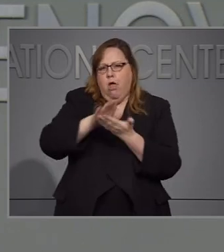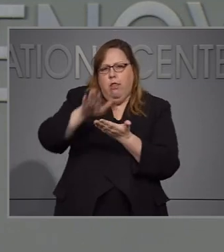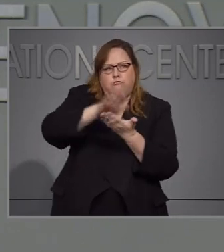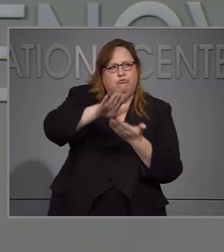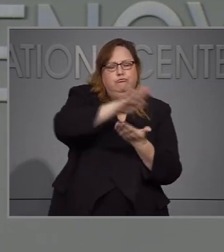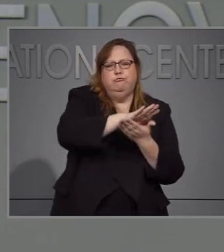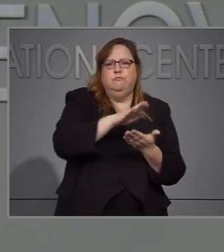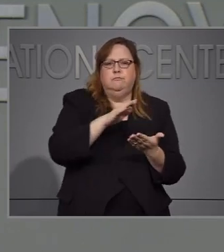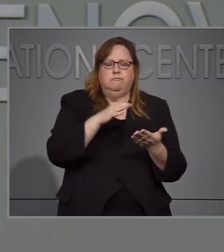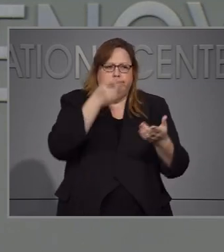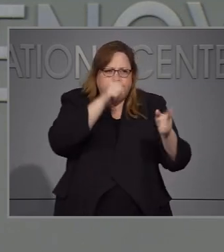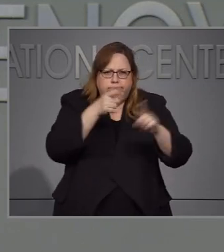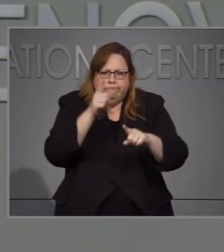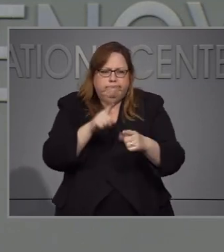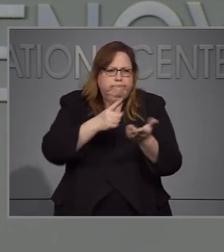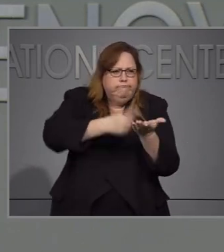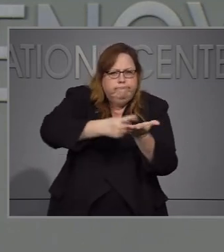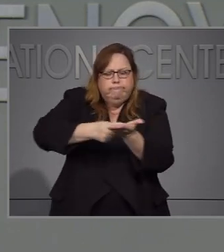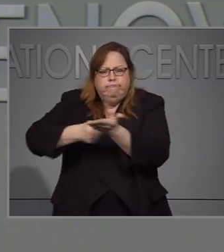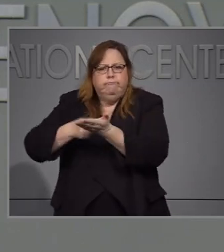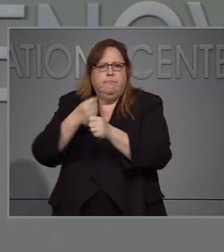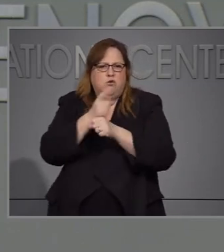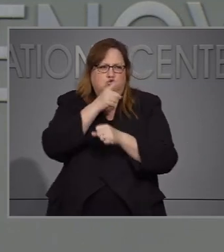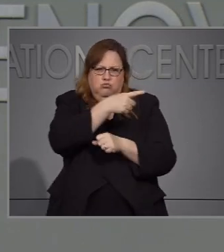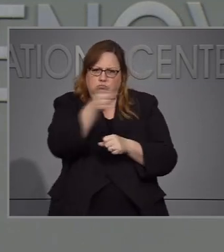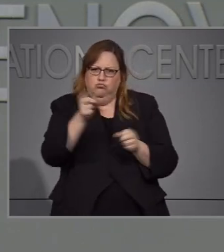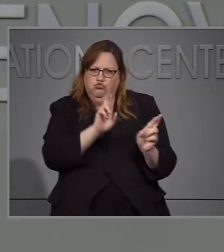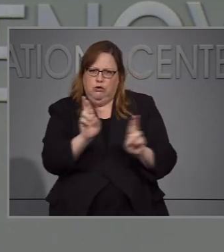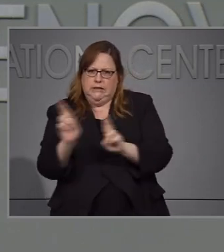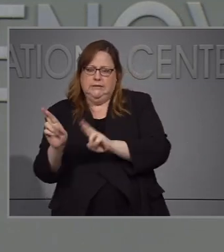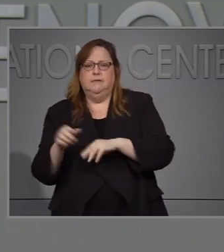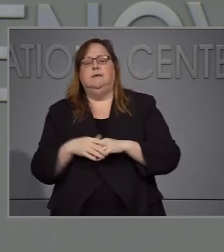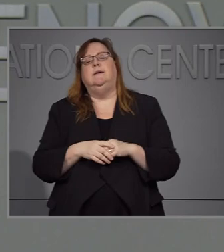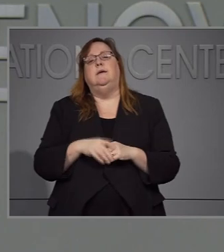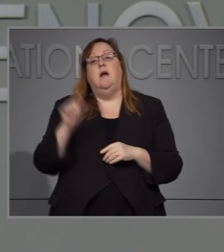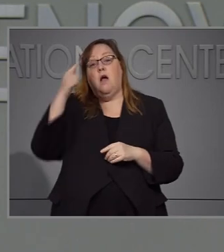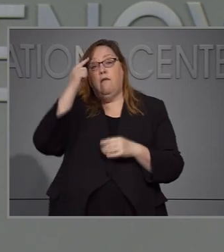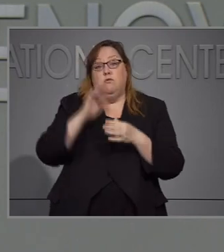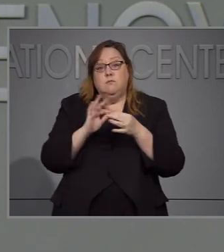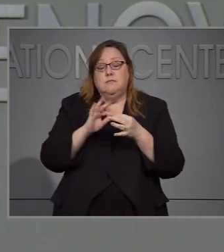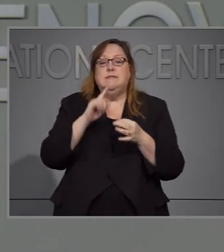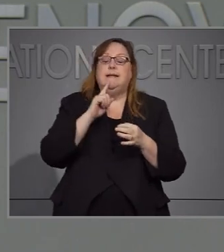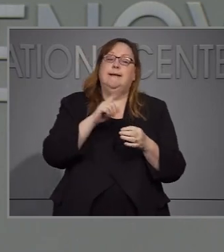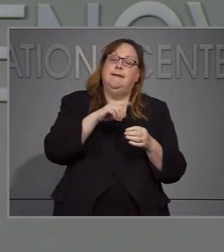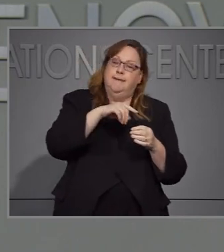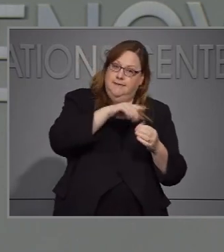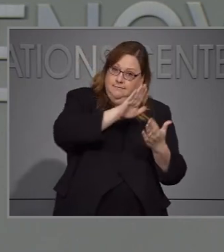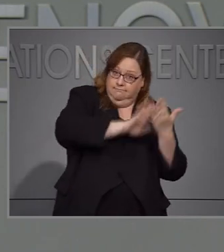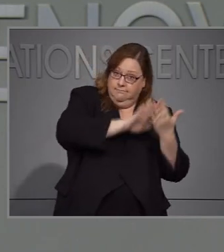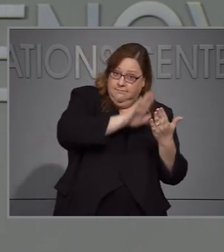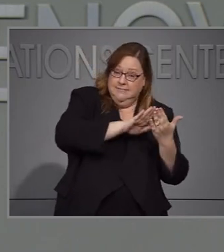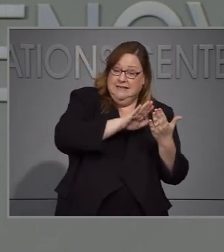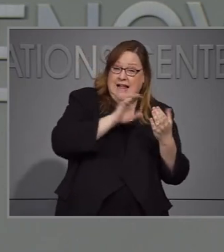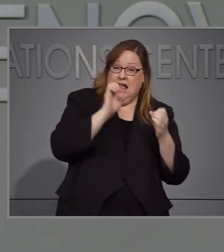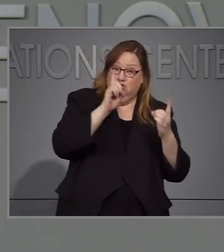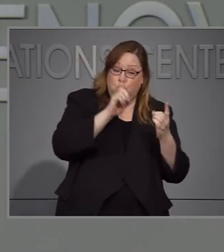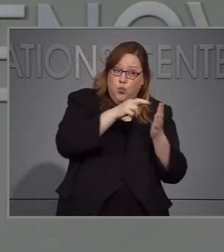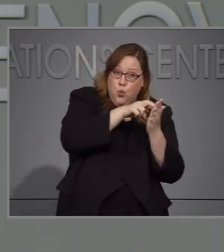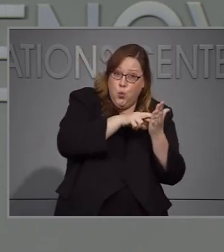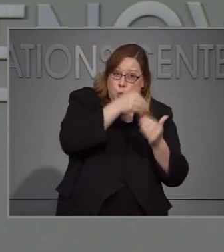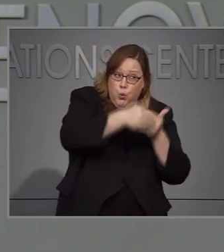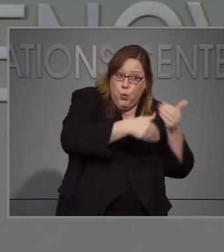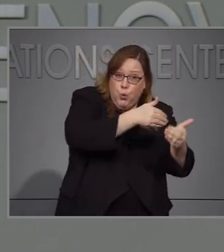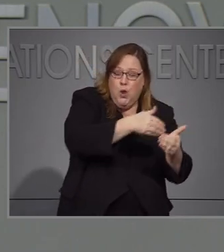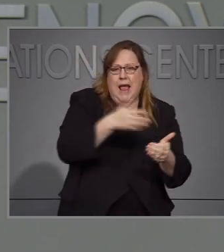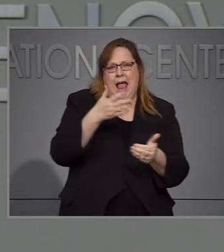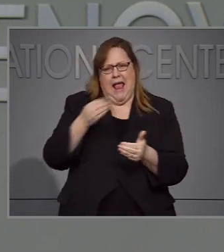they are preparing. And yes, as the governor mentioned, there are both in-person education protocols that we need to work through, as well as